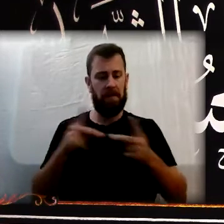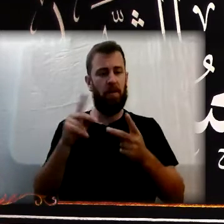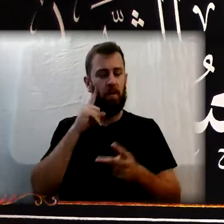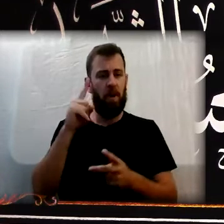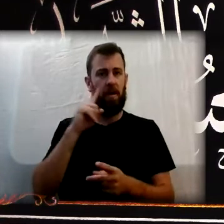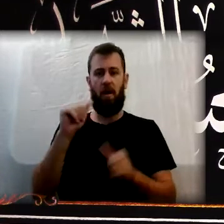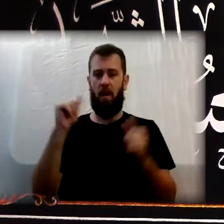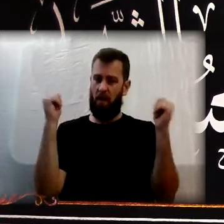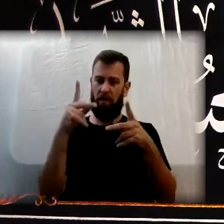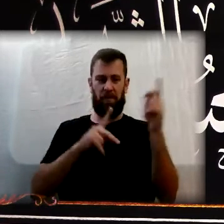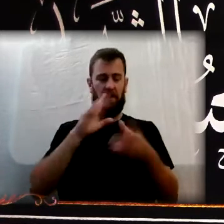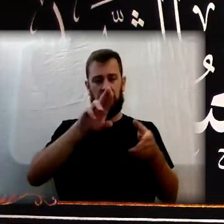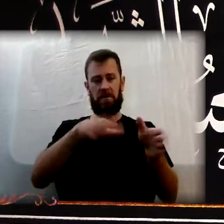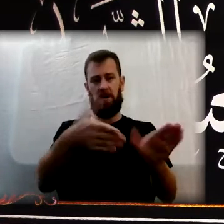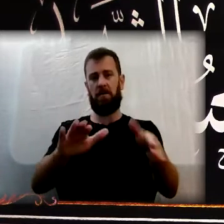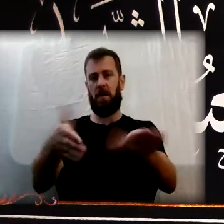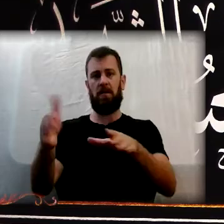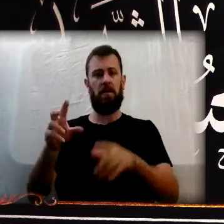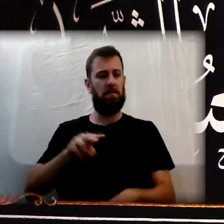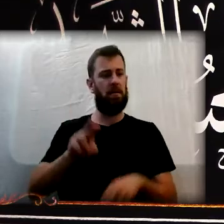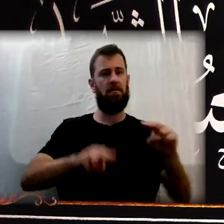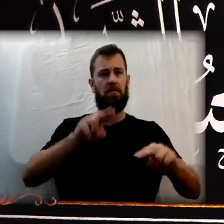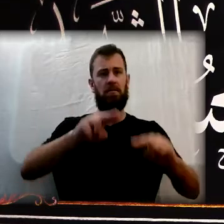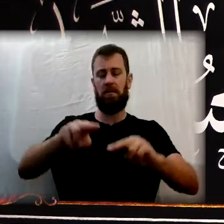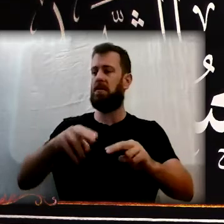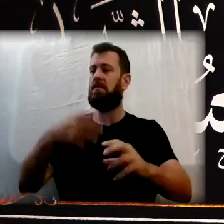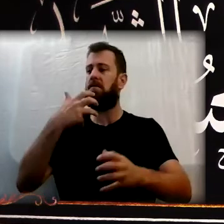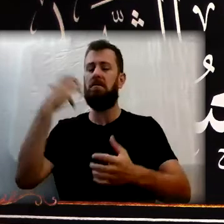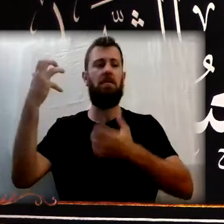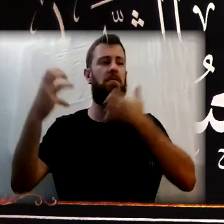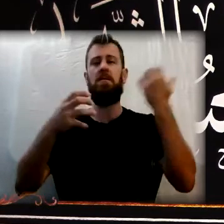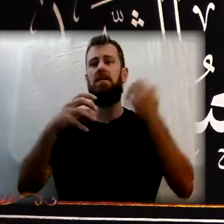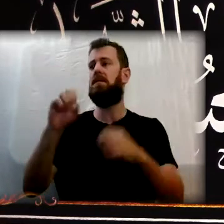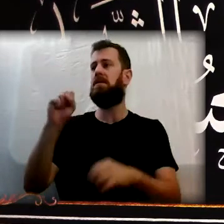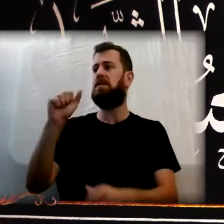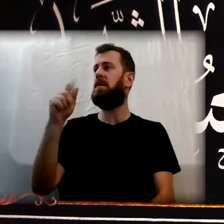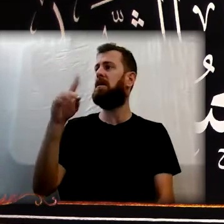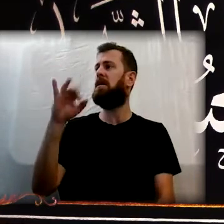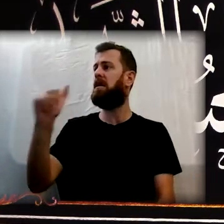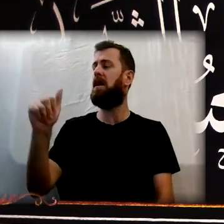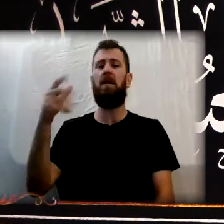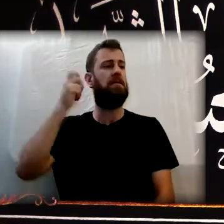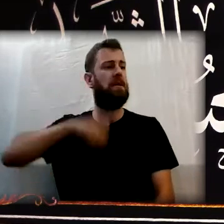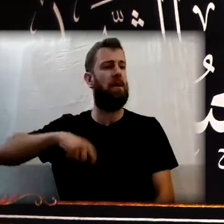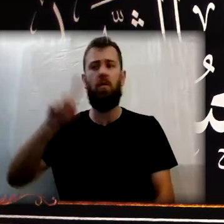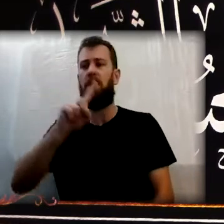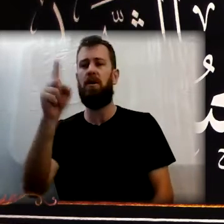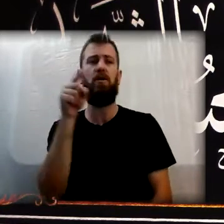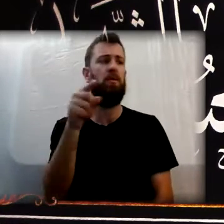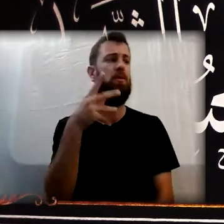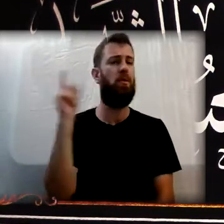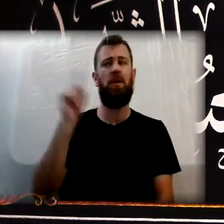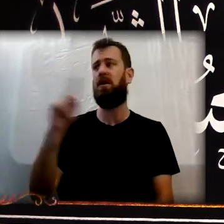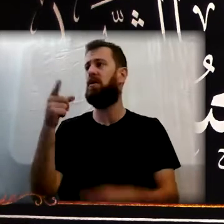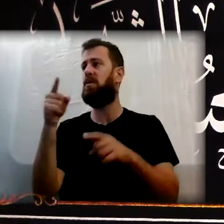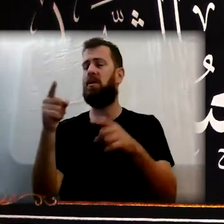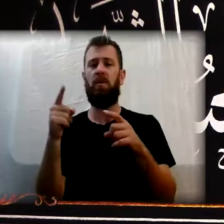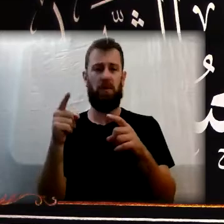where the bodies of the martyrs are fallen. She calls out, "Sakina, where are you, oh